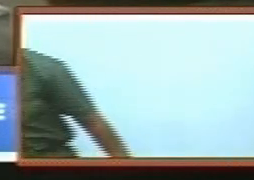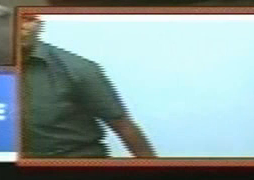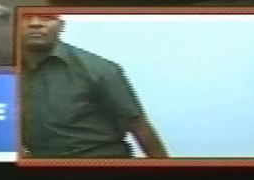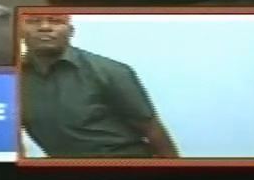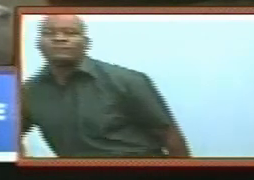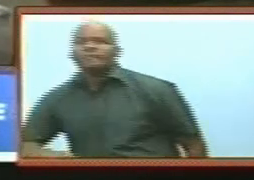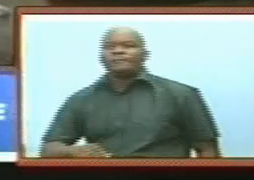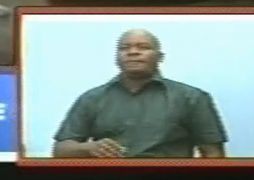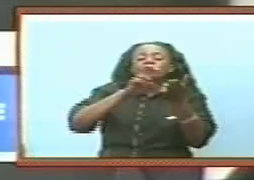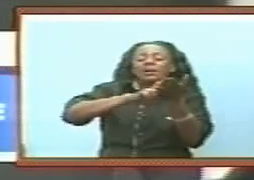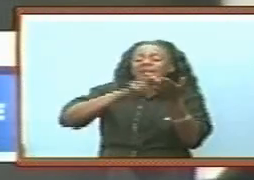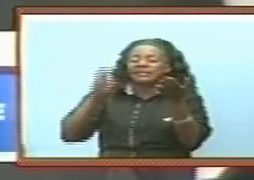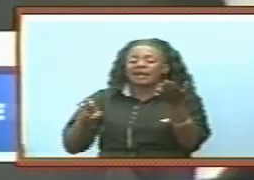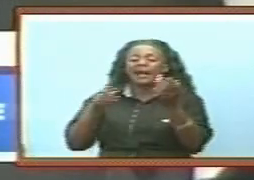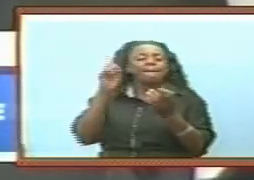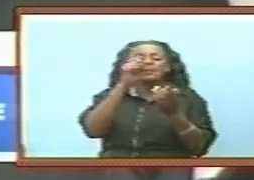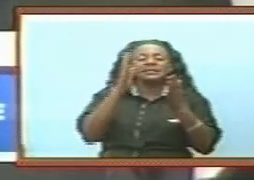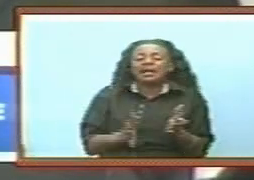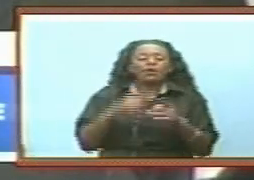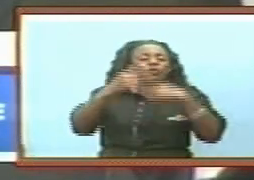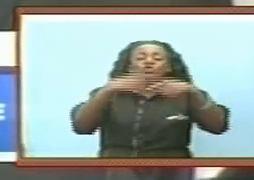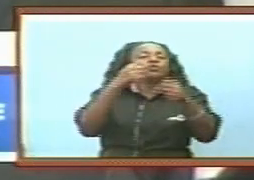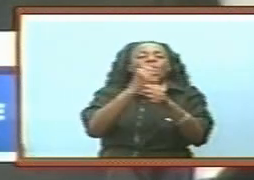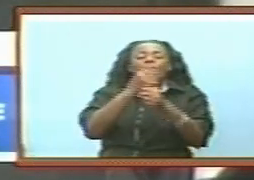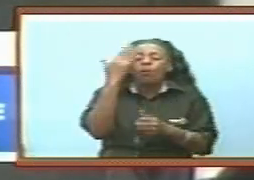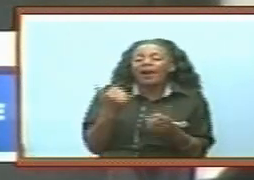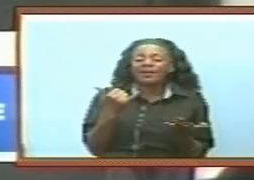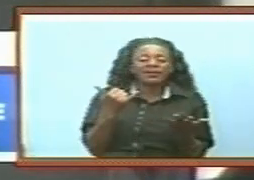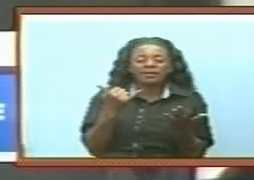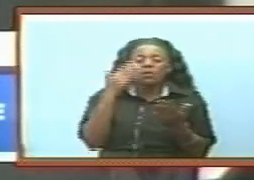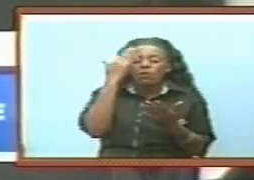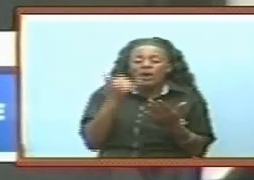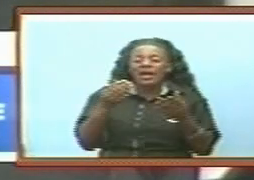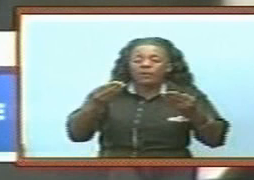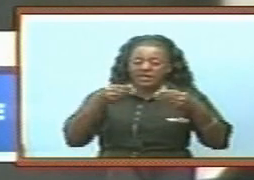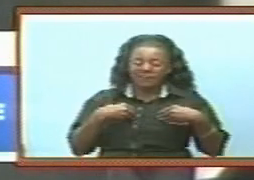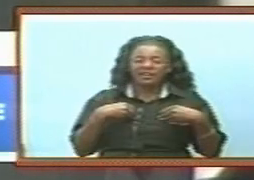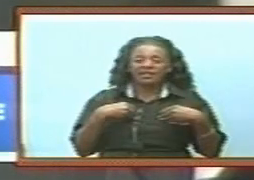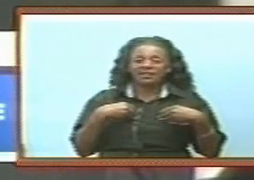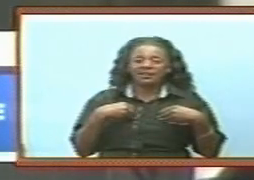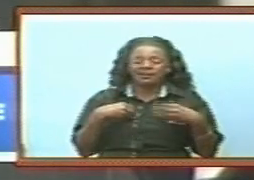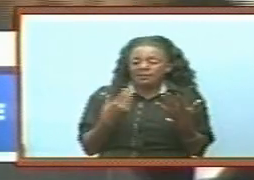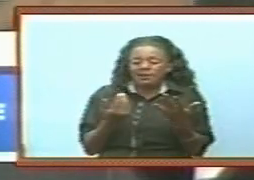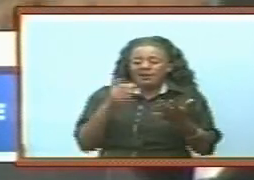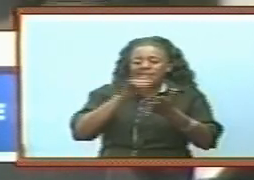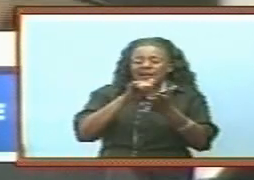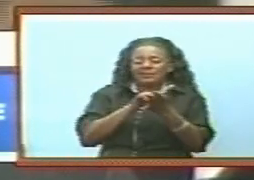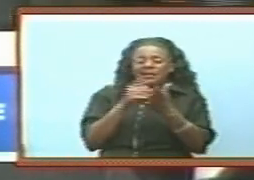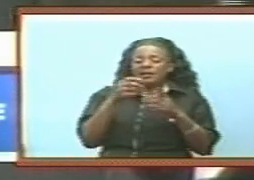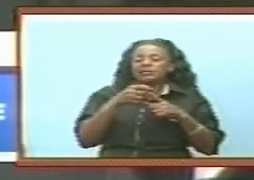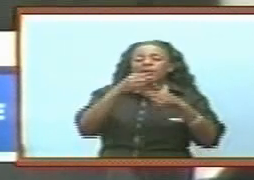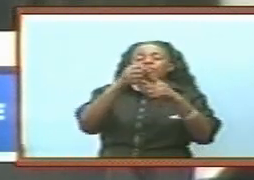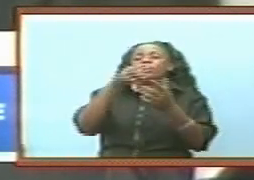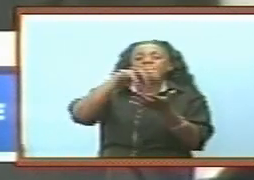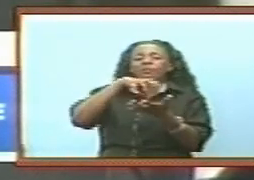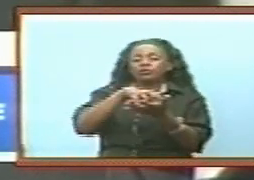the man of the night. I don't know that disparity. Why are we given the metallic stand? Is it the